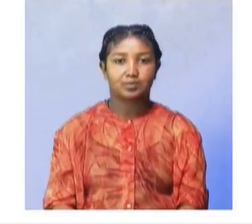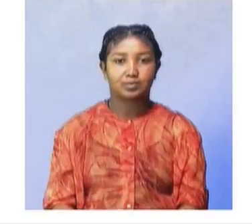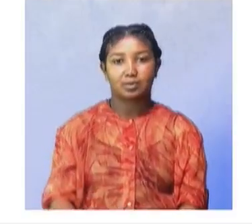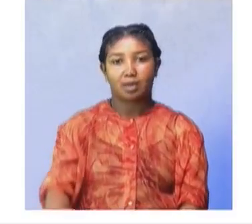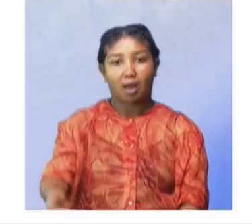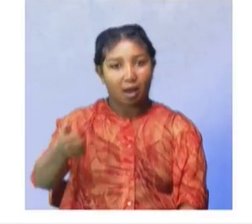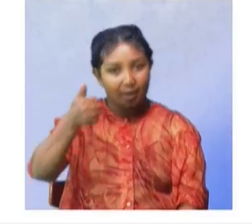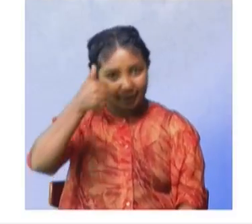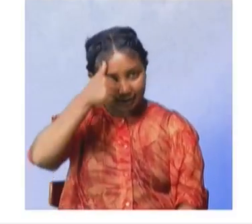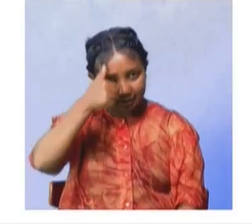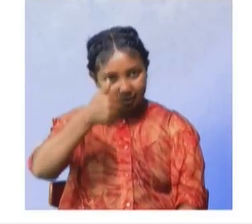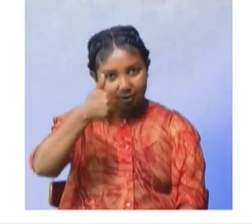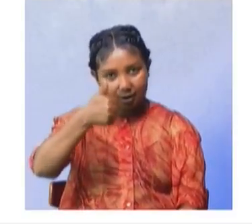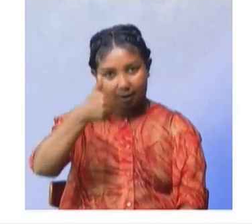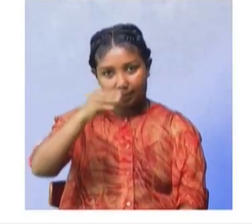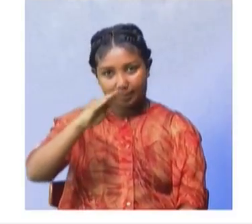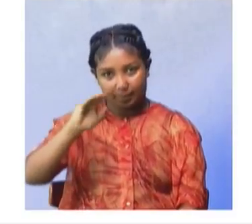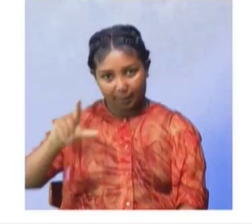Abel